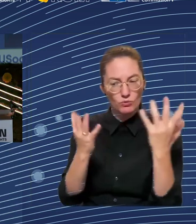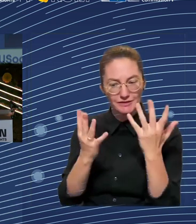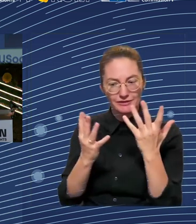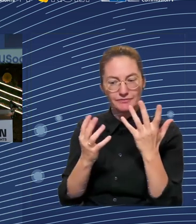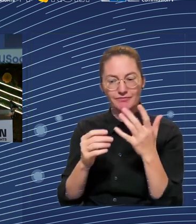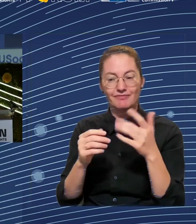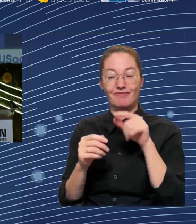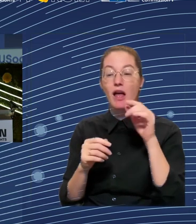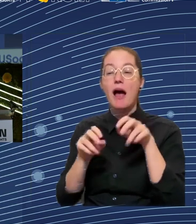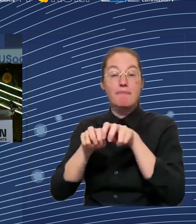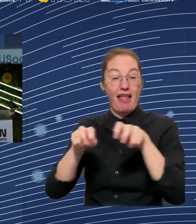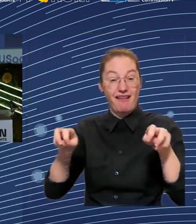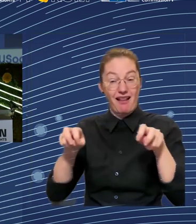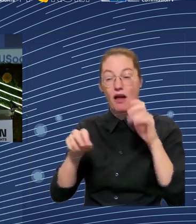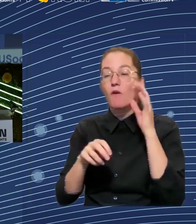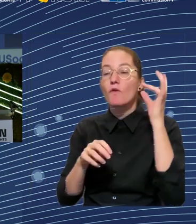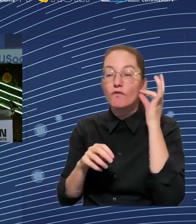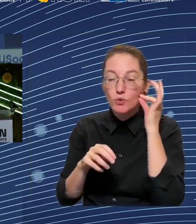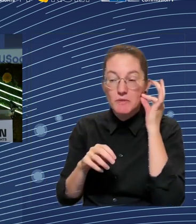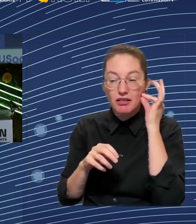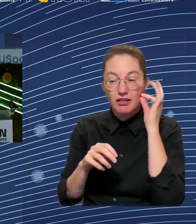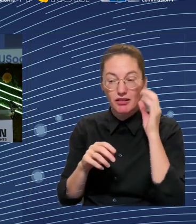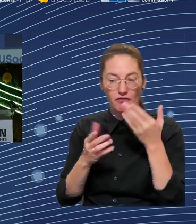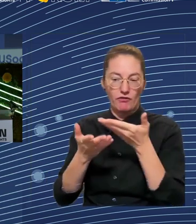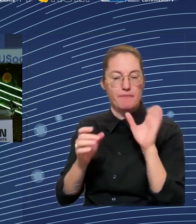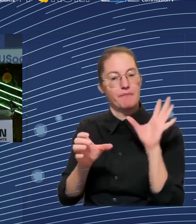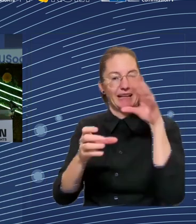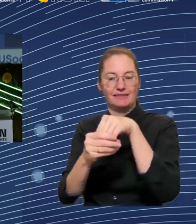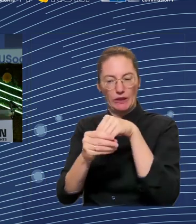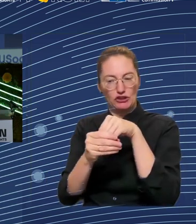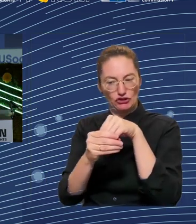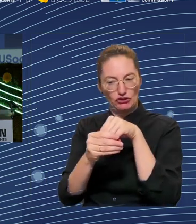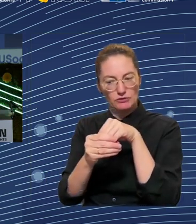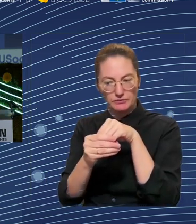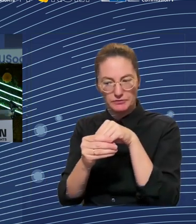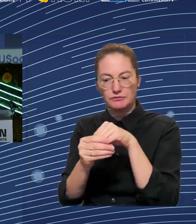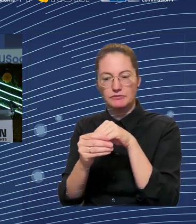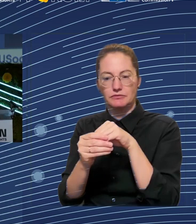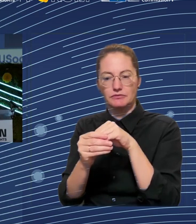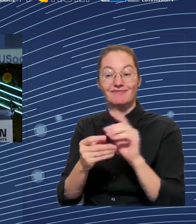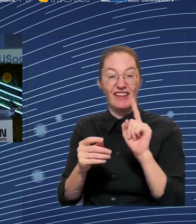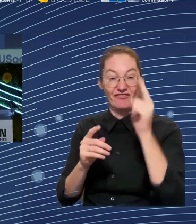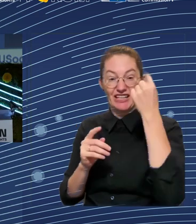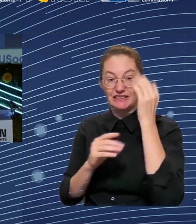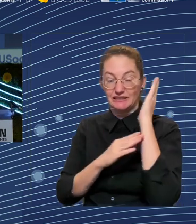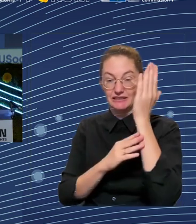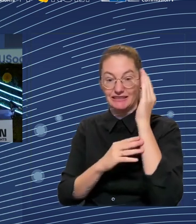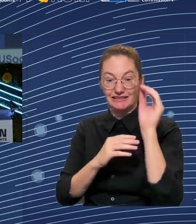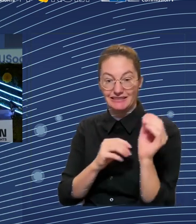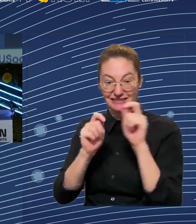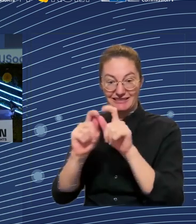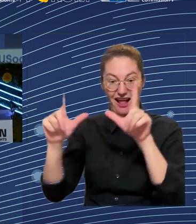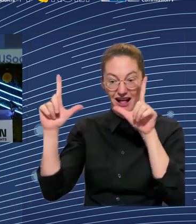steady since. Quite interestingly, in the bottom chart, you see that the penalty associated with motherhood actually increased over time.